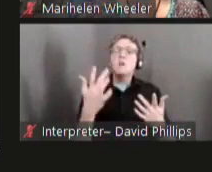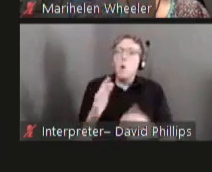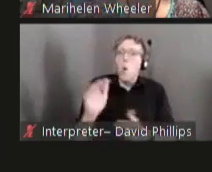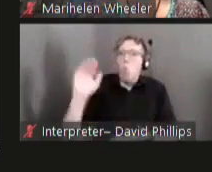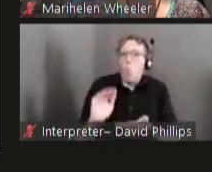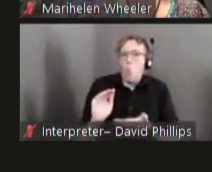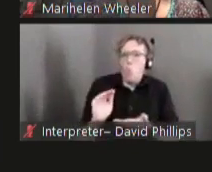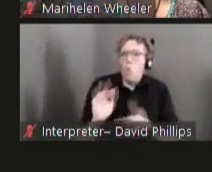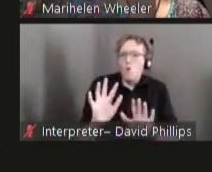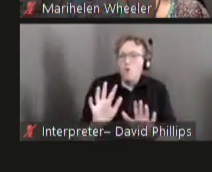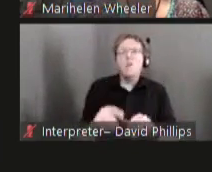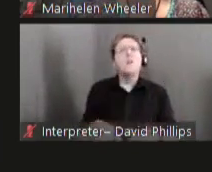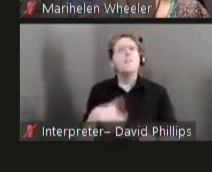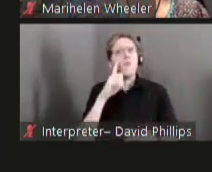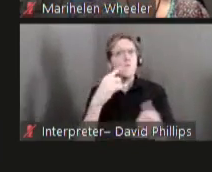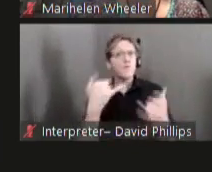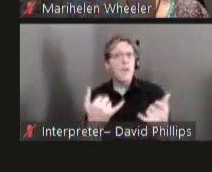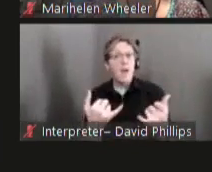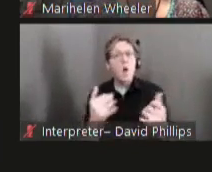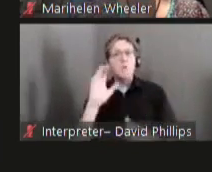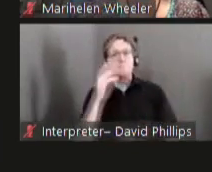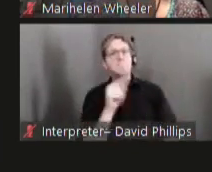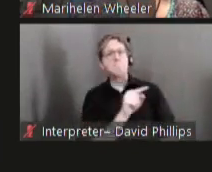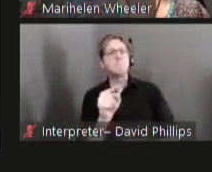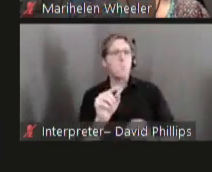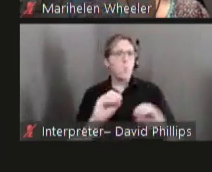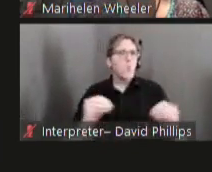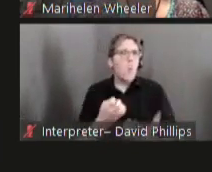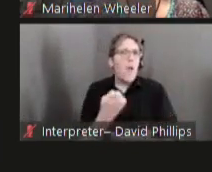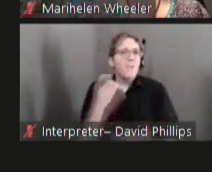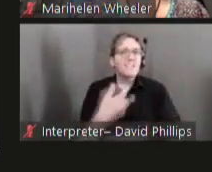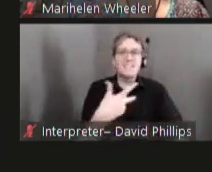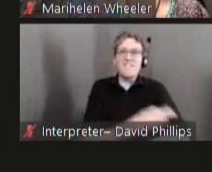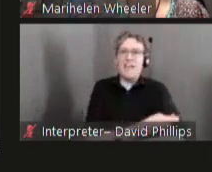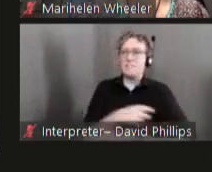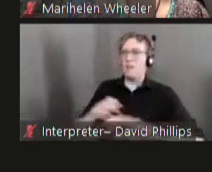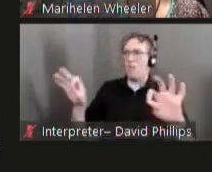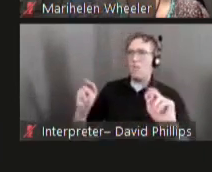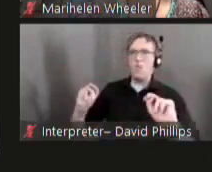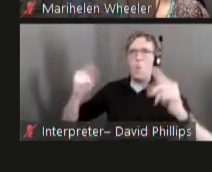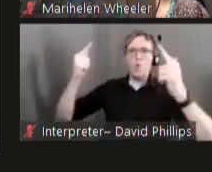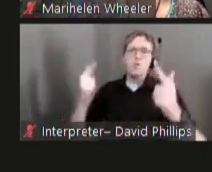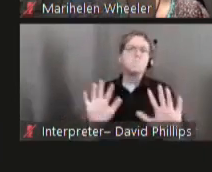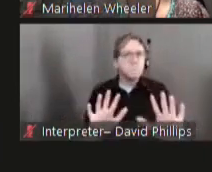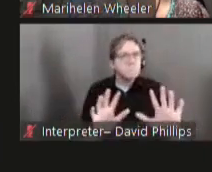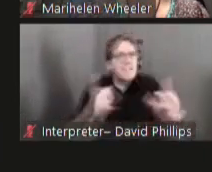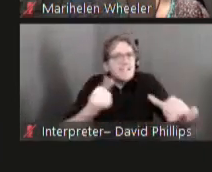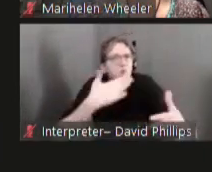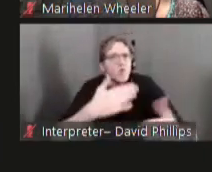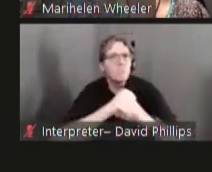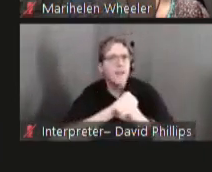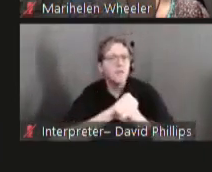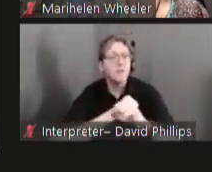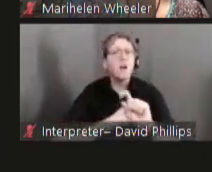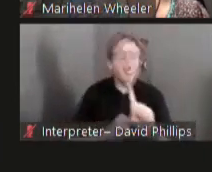is no evidence that the vaccine is really not being an effective protection. However,